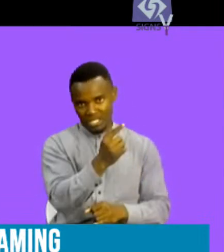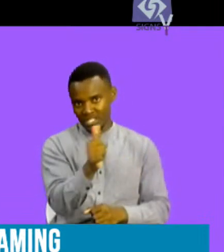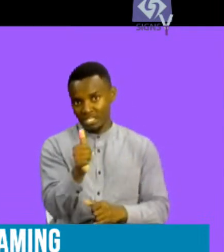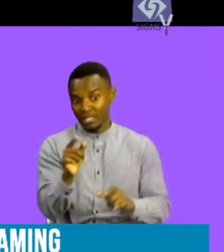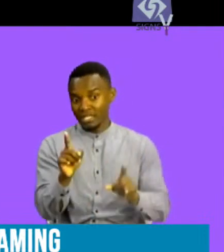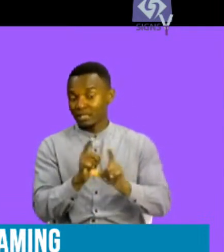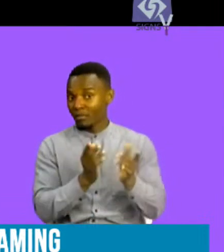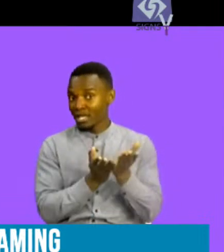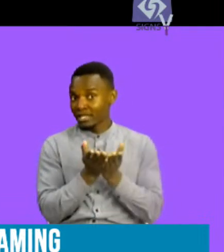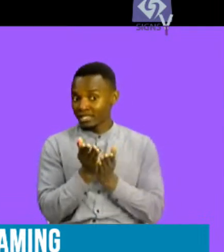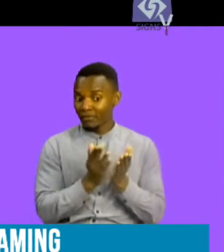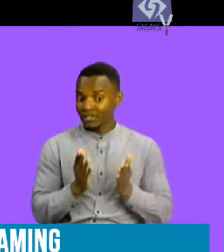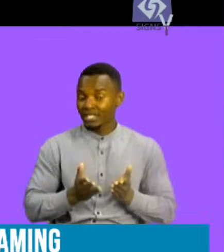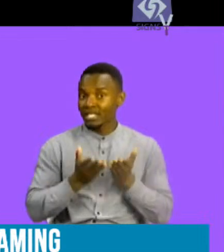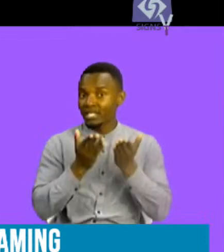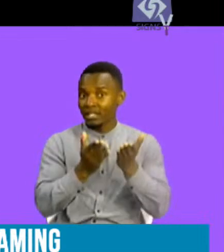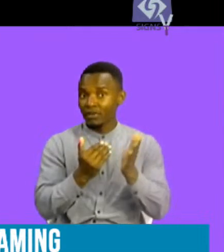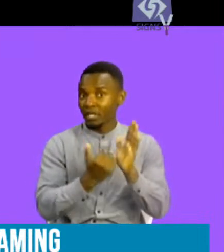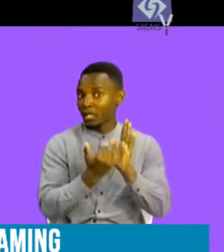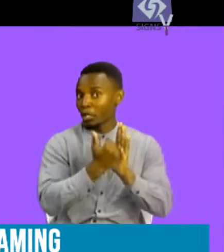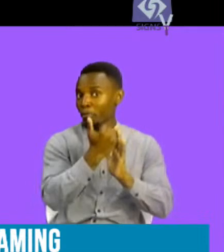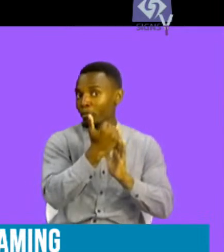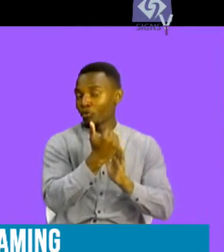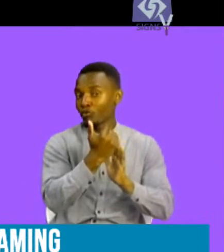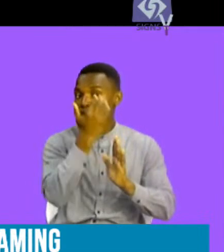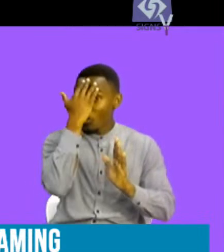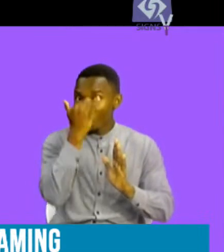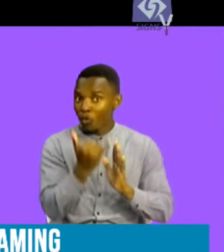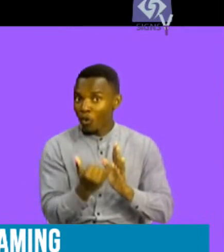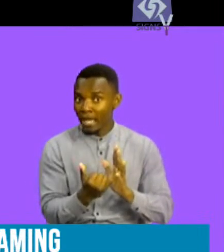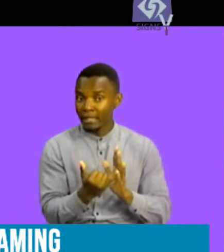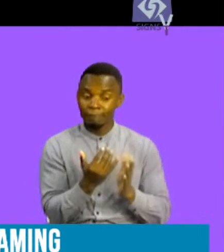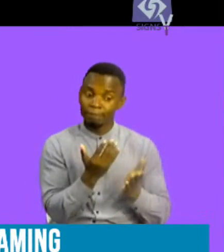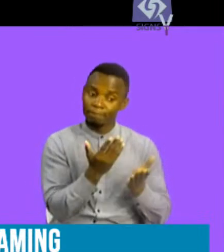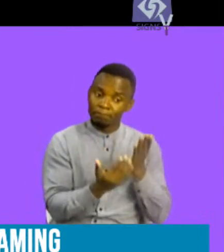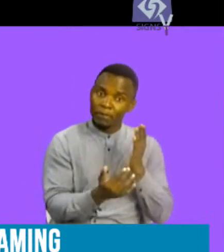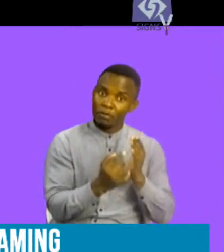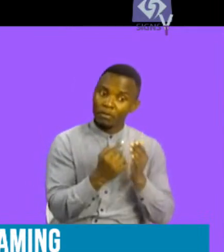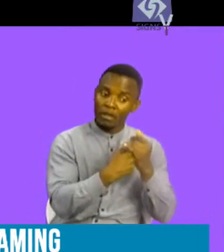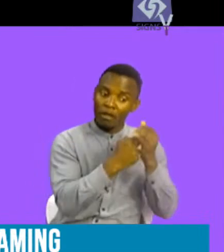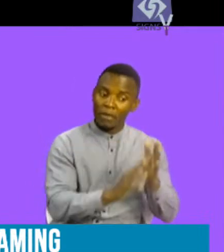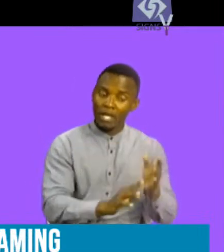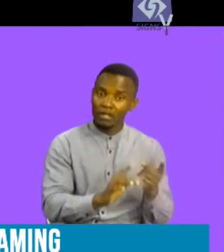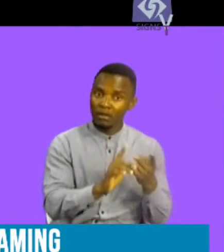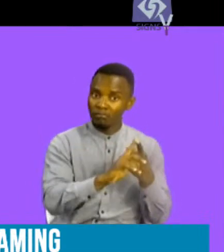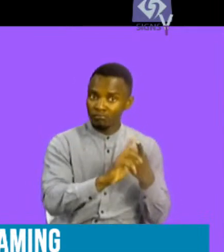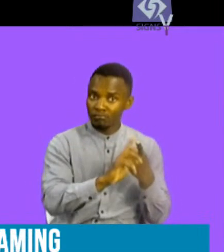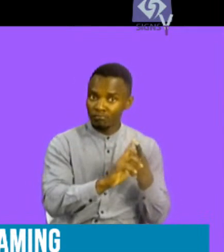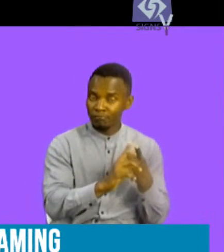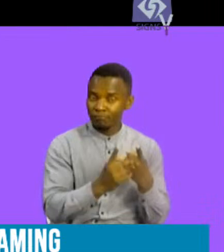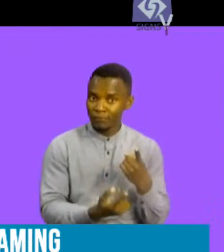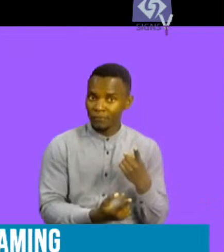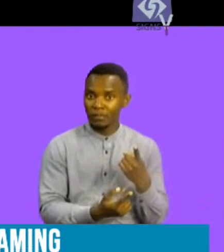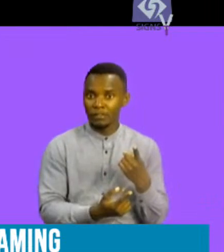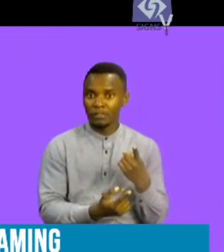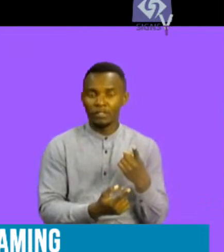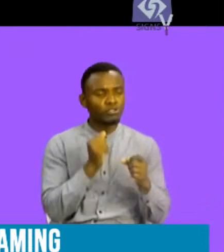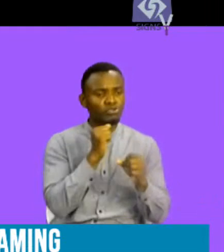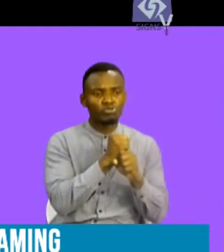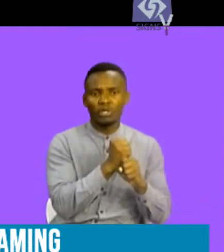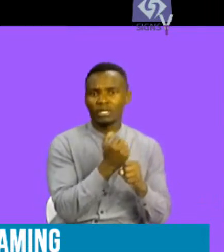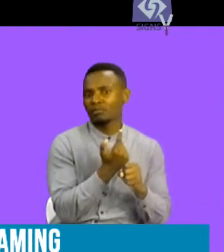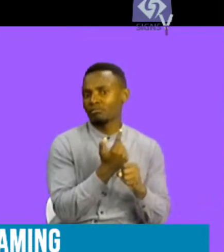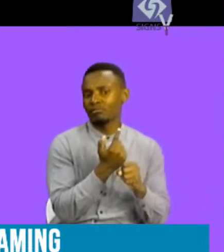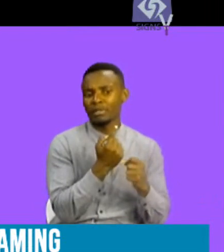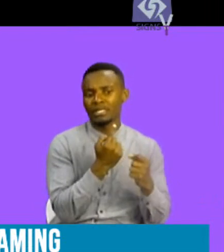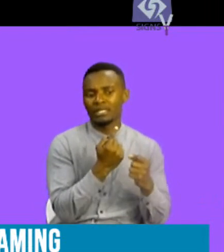service delivery has improved, because I could be doing. There are all those aspects in terms